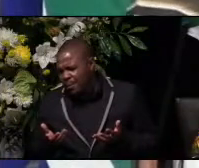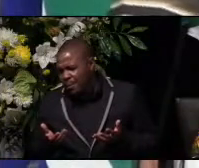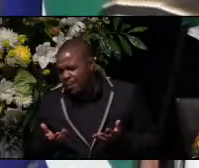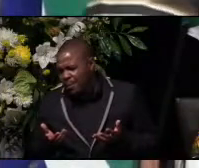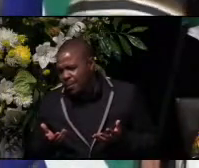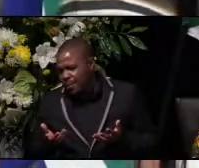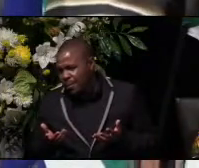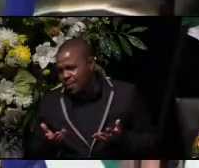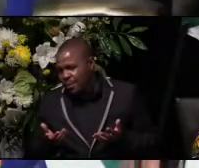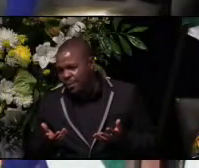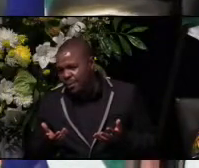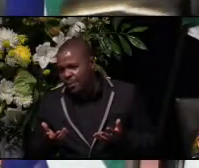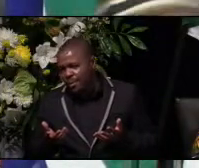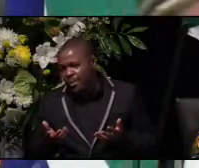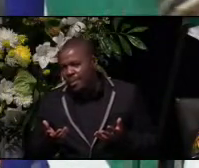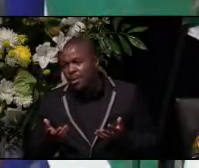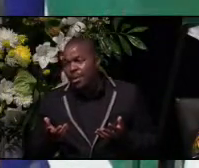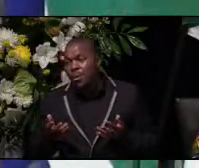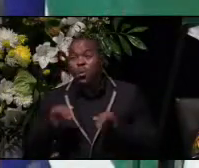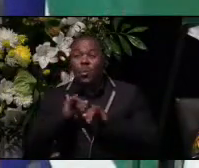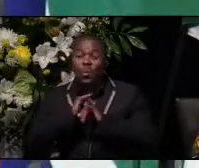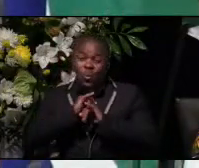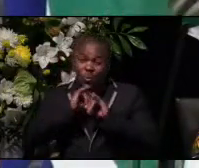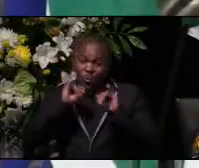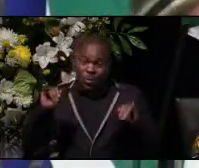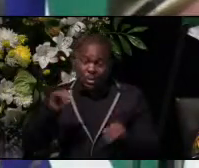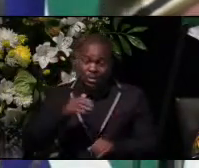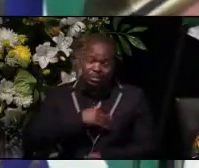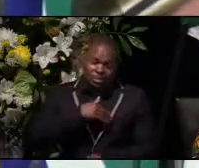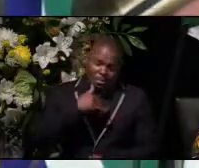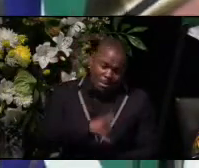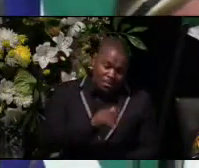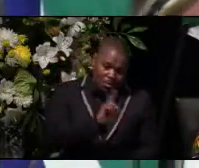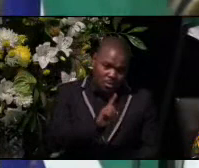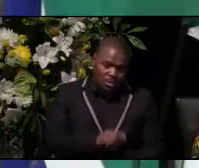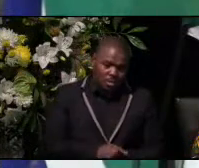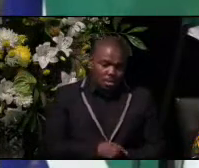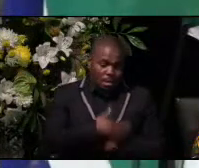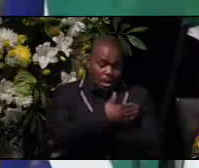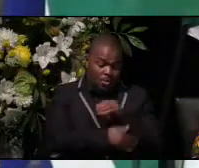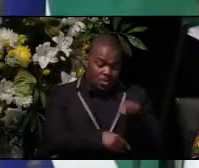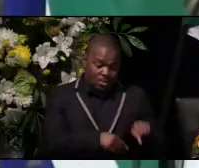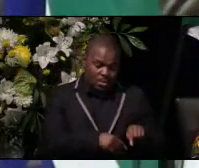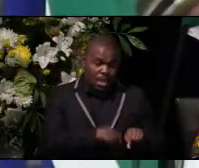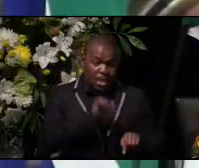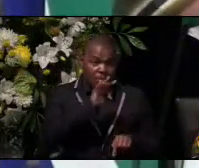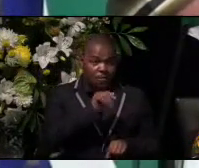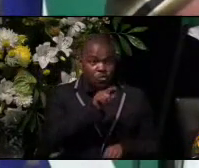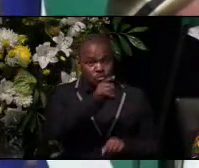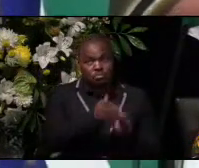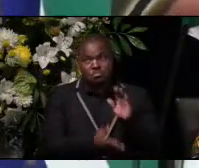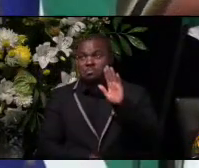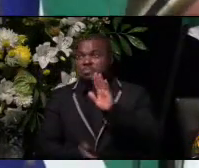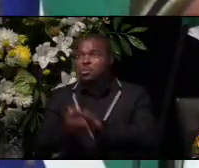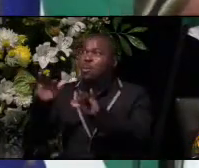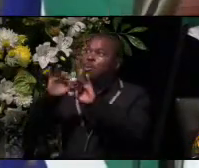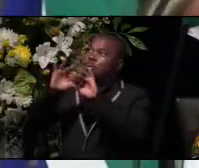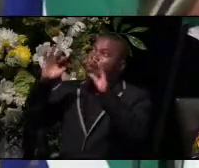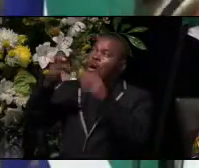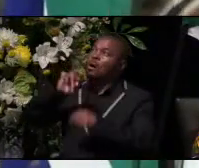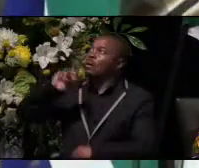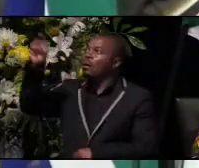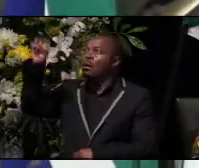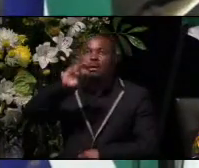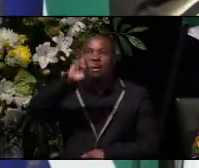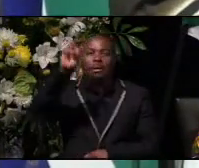and what is most painful is that this country if you travel around the world has the